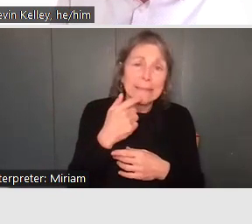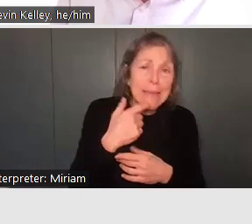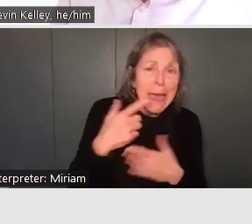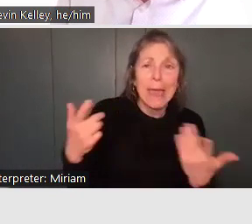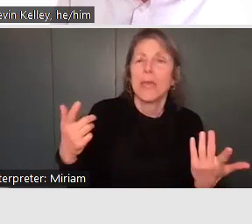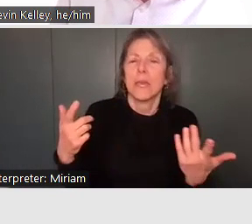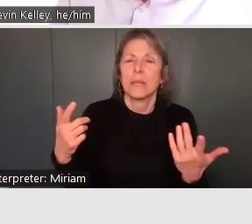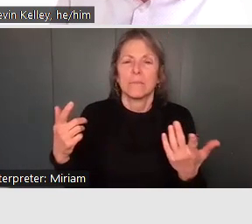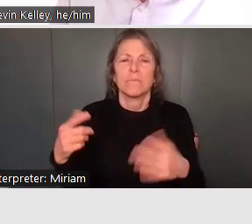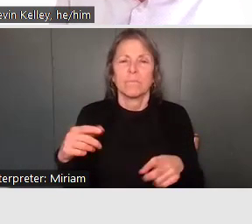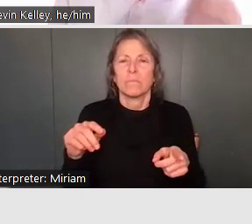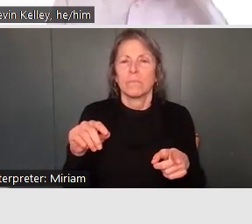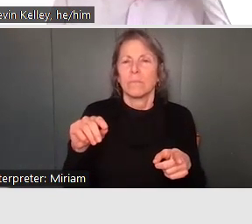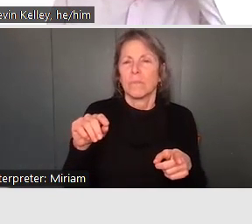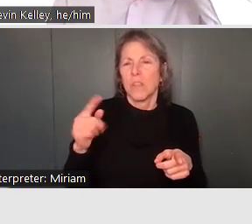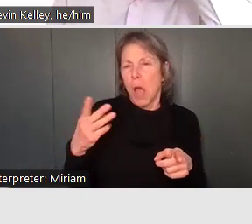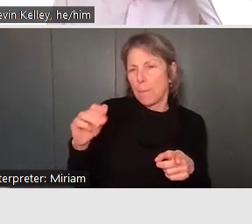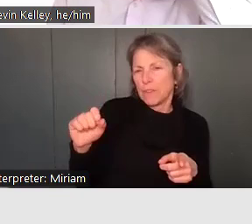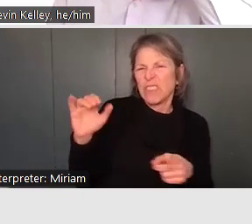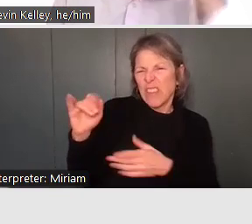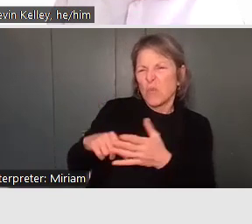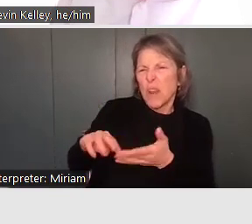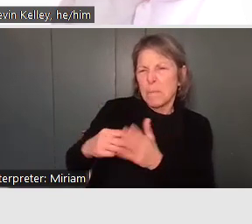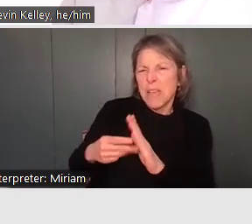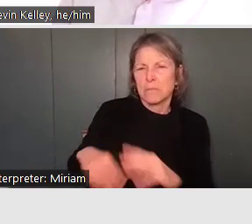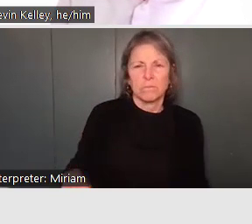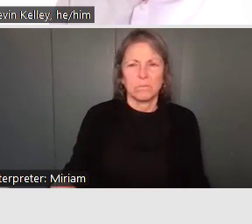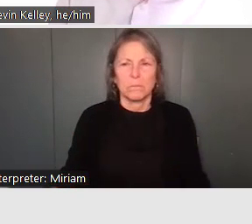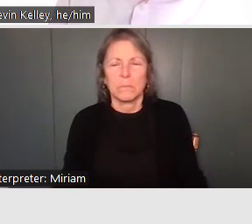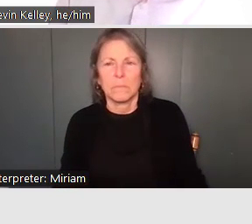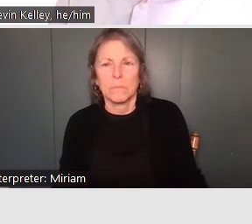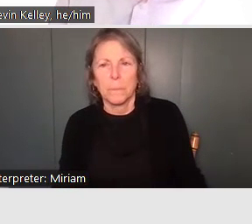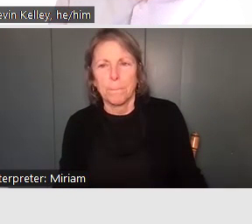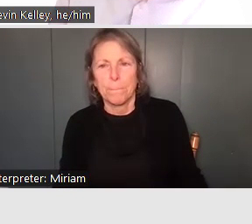that's what I mean. So we could include that if you all think that makes sense.